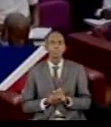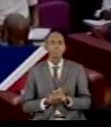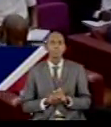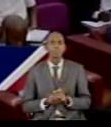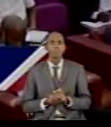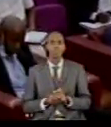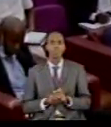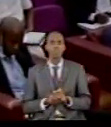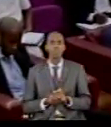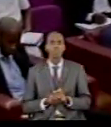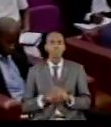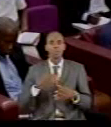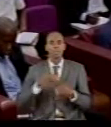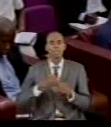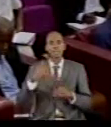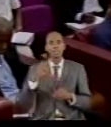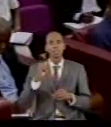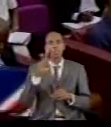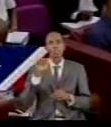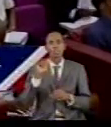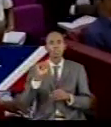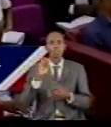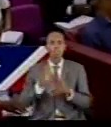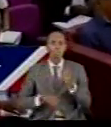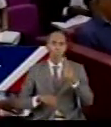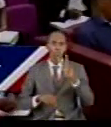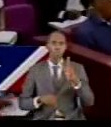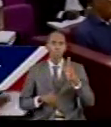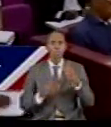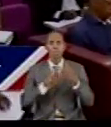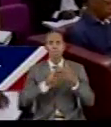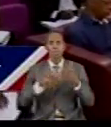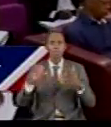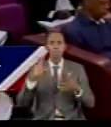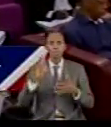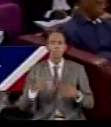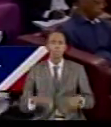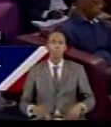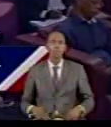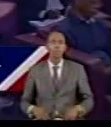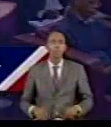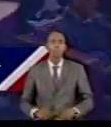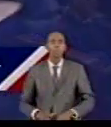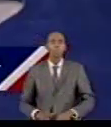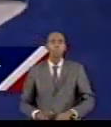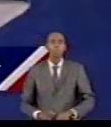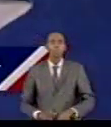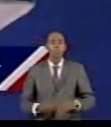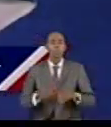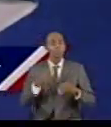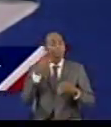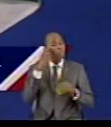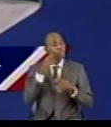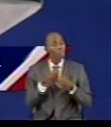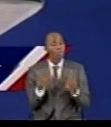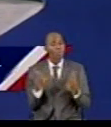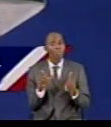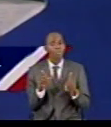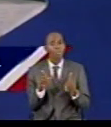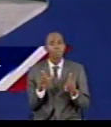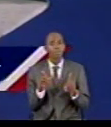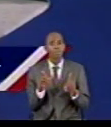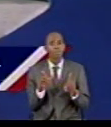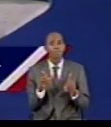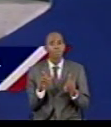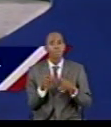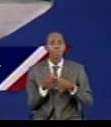gospel. Galatians chapter 2, verse 6. But of these